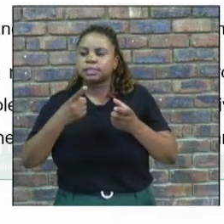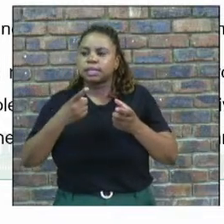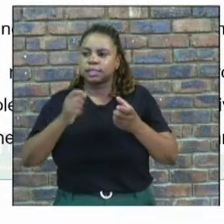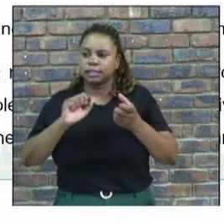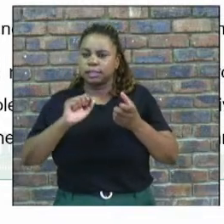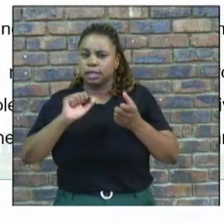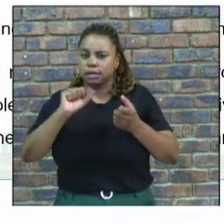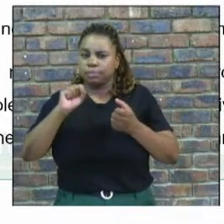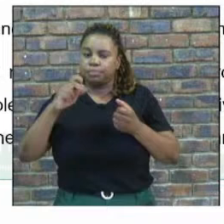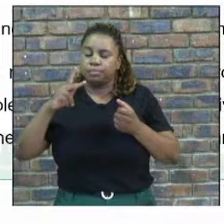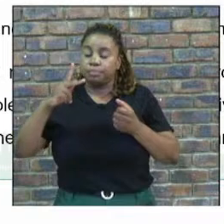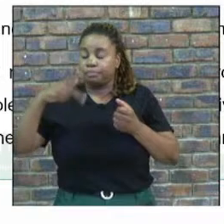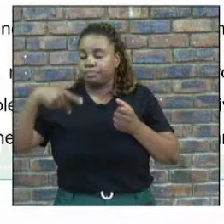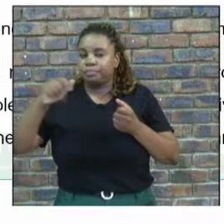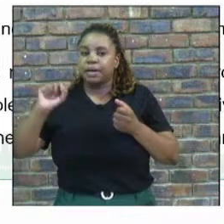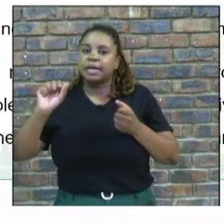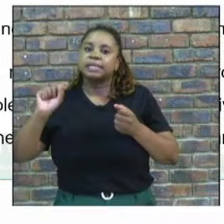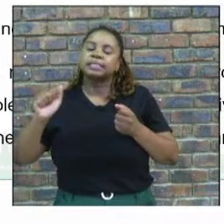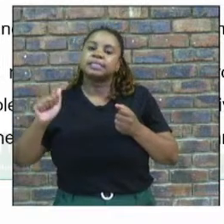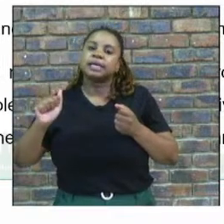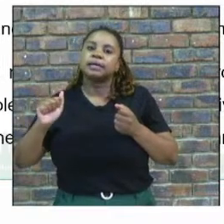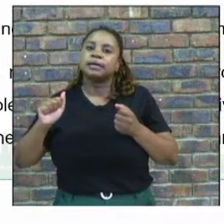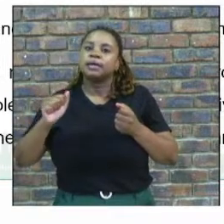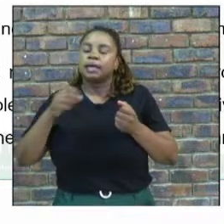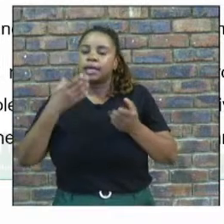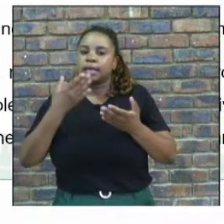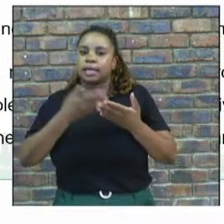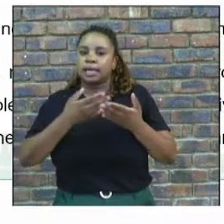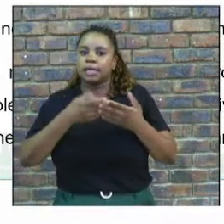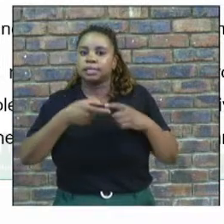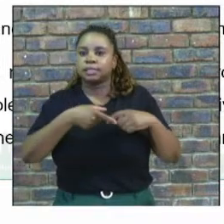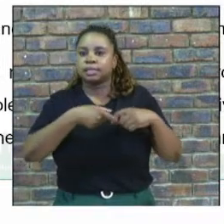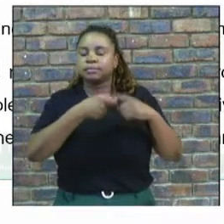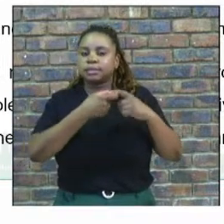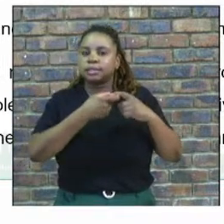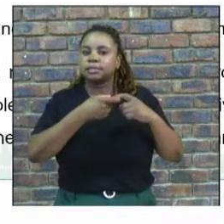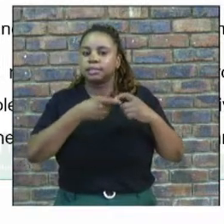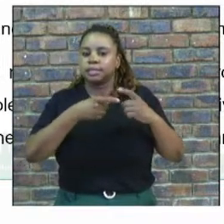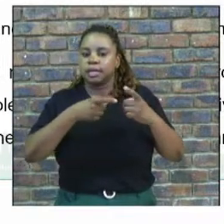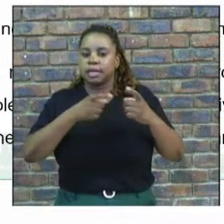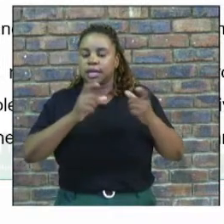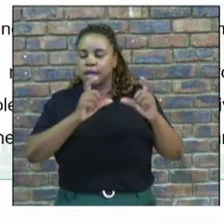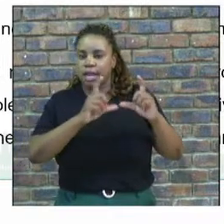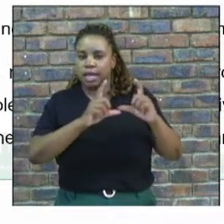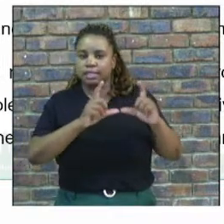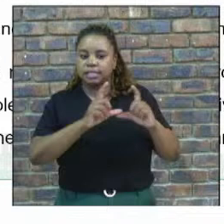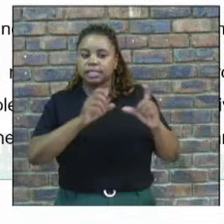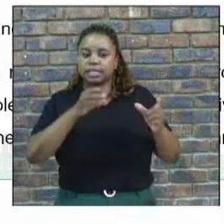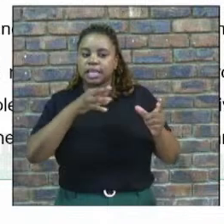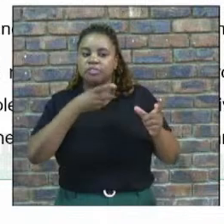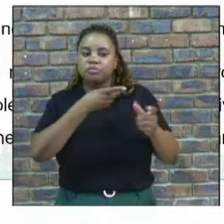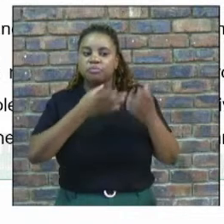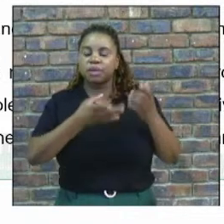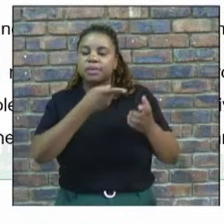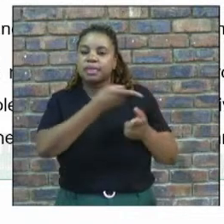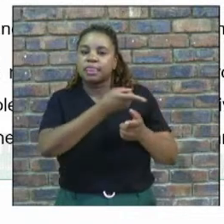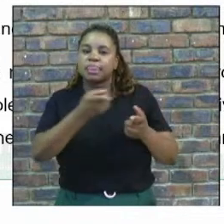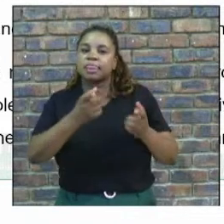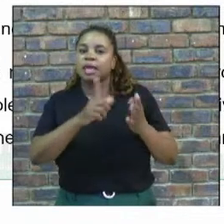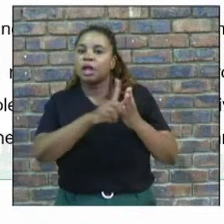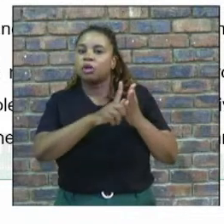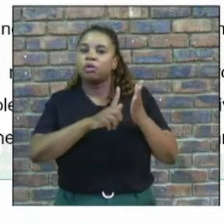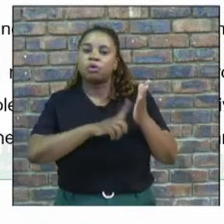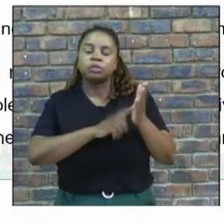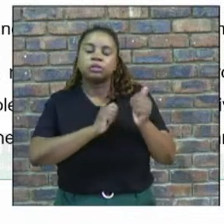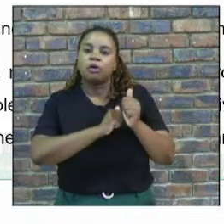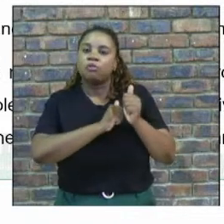a petroleum right if they are not complying to the terms and conditions of their license to take